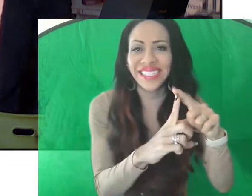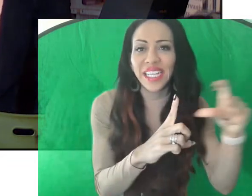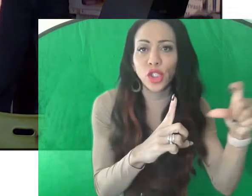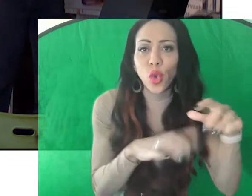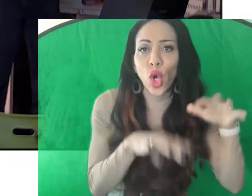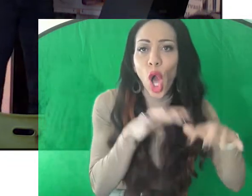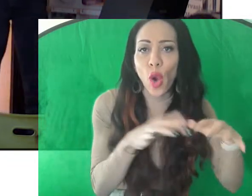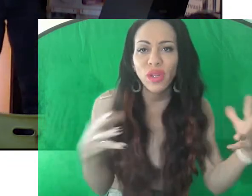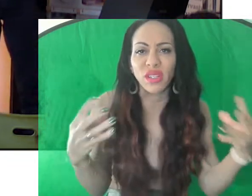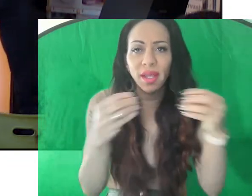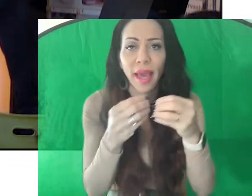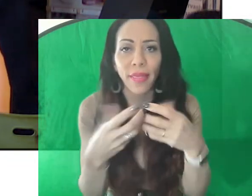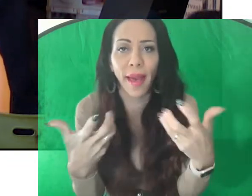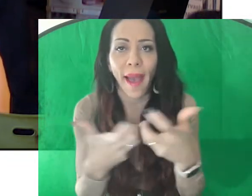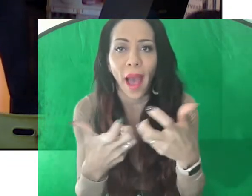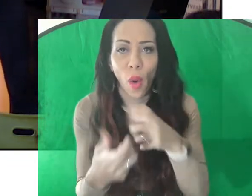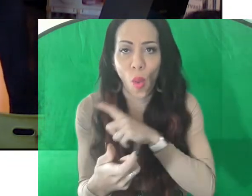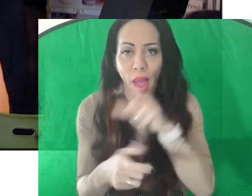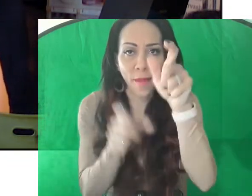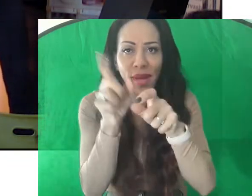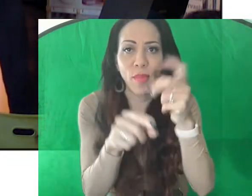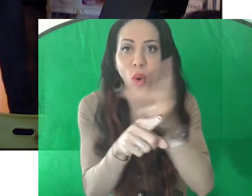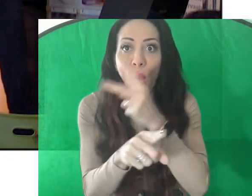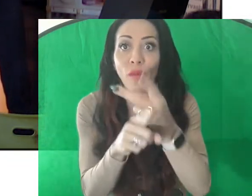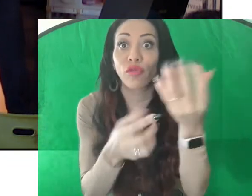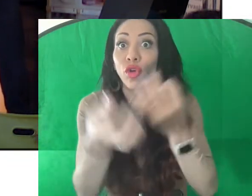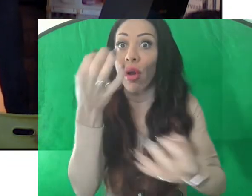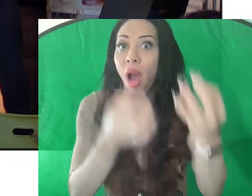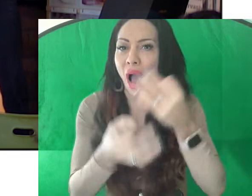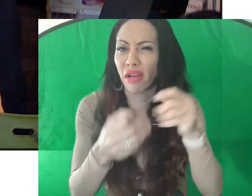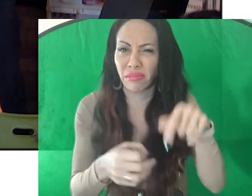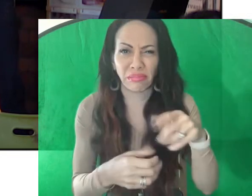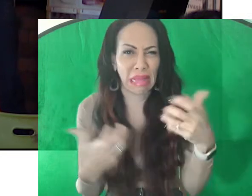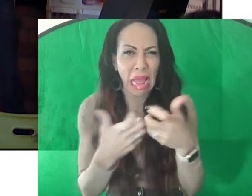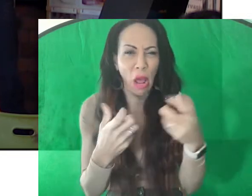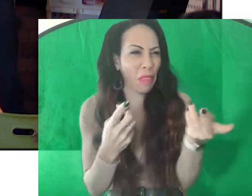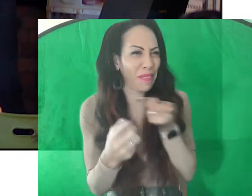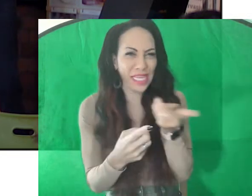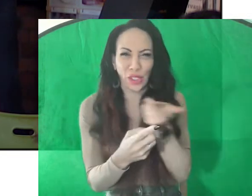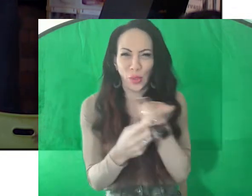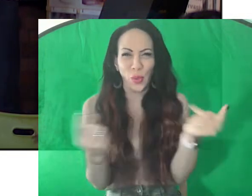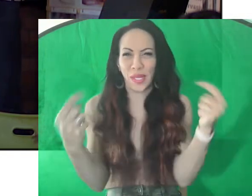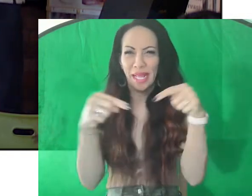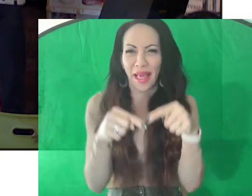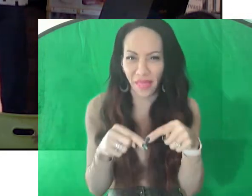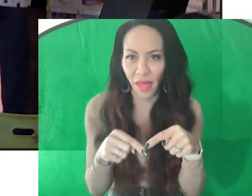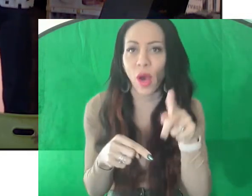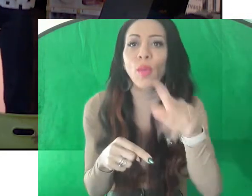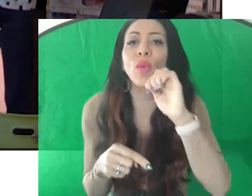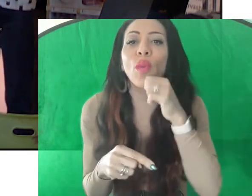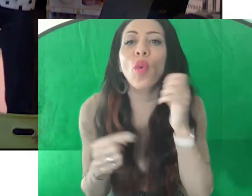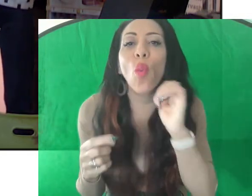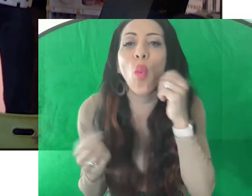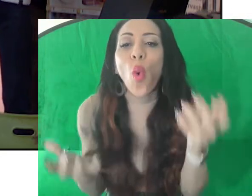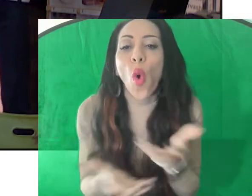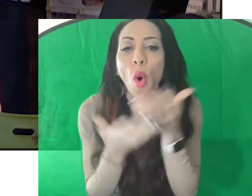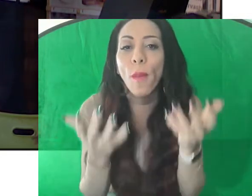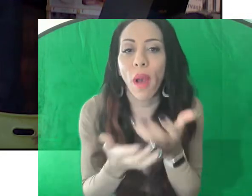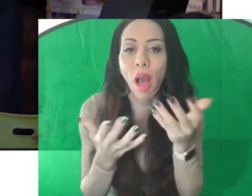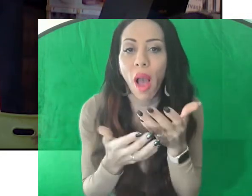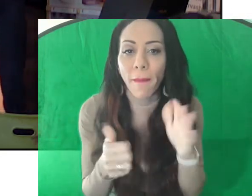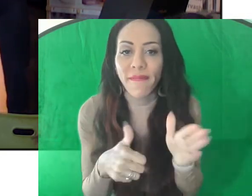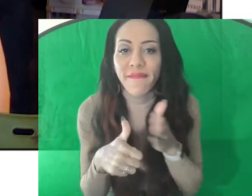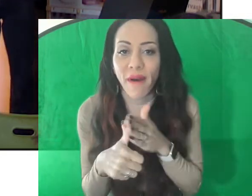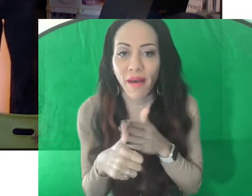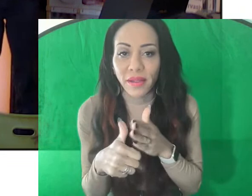So we're going to do a little bit of a warm-up if you're able to. You might need your hands for this. This warm-up is